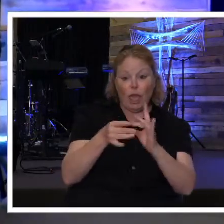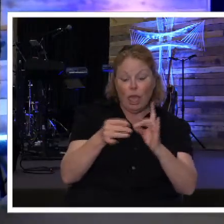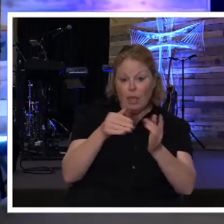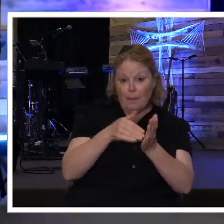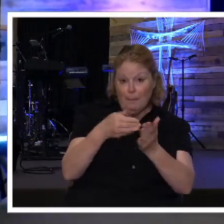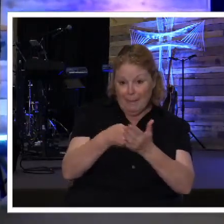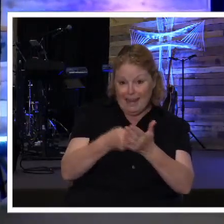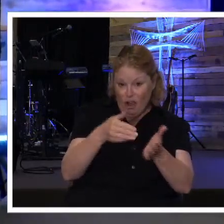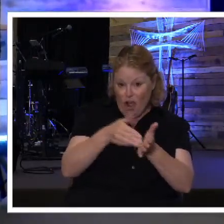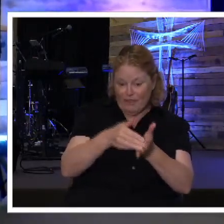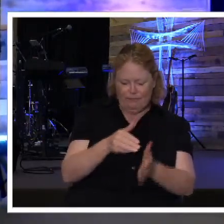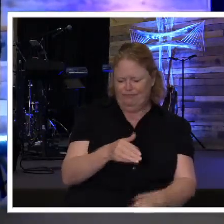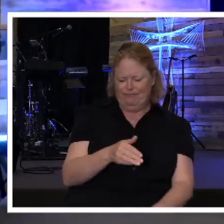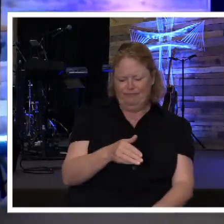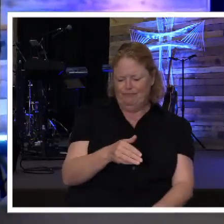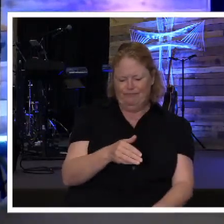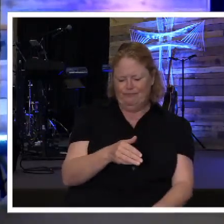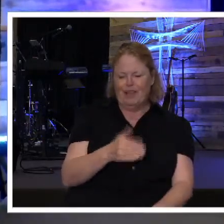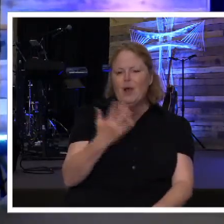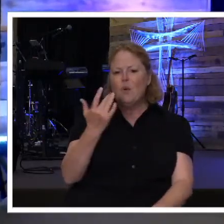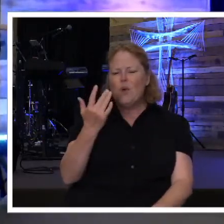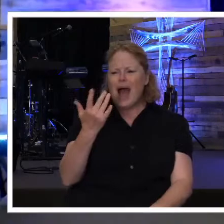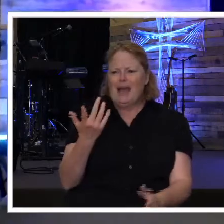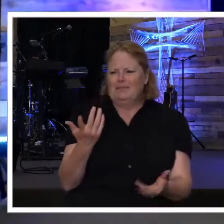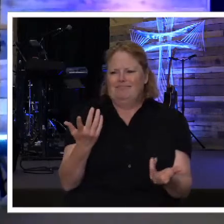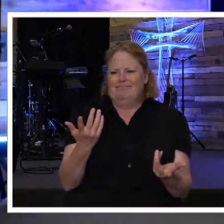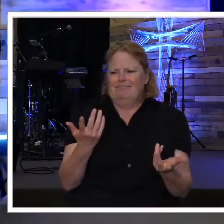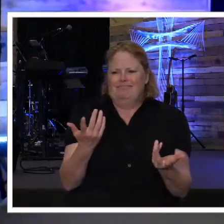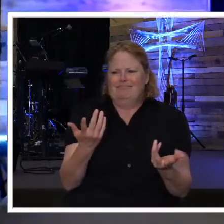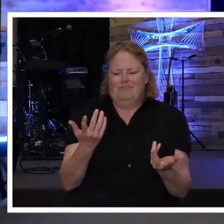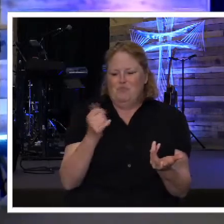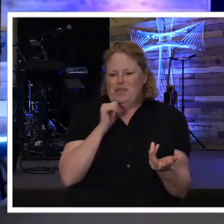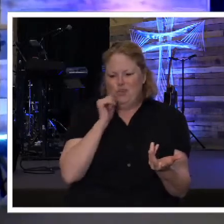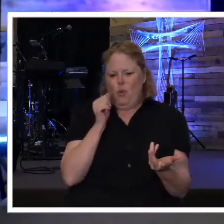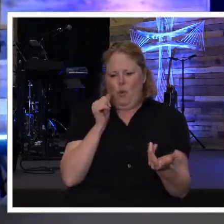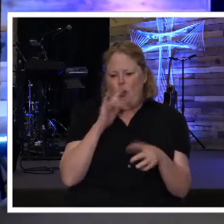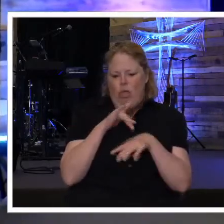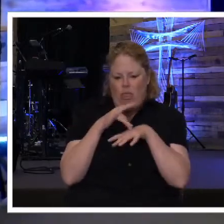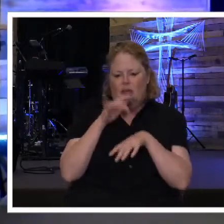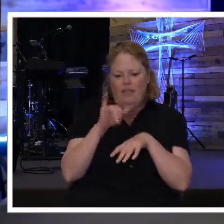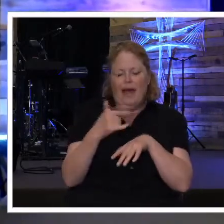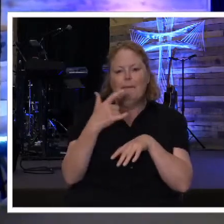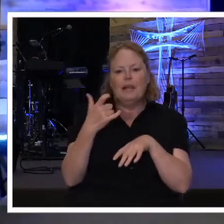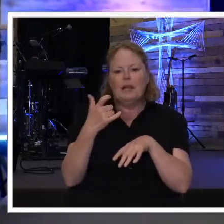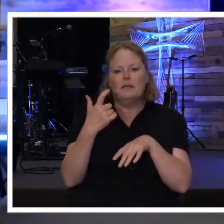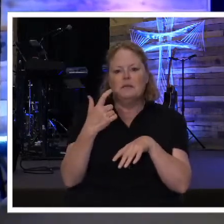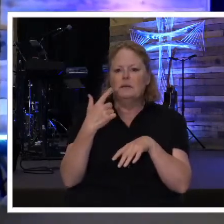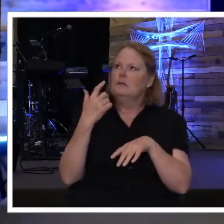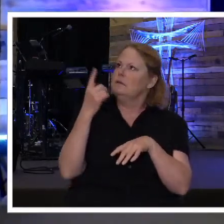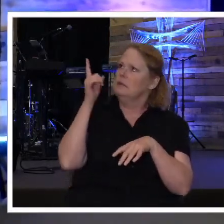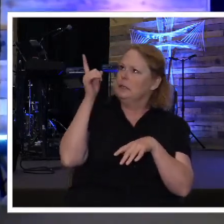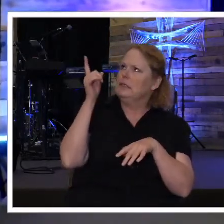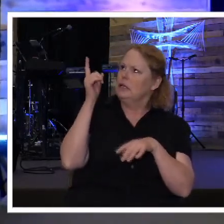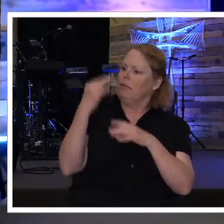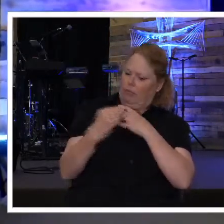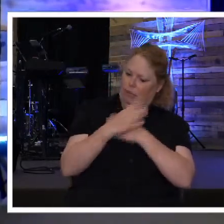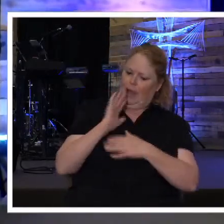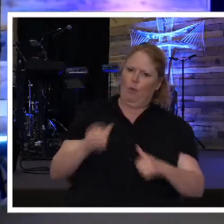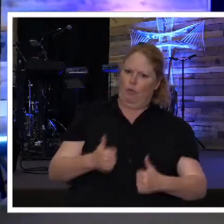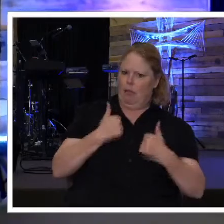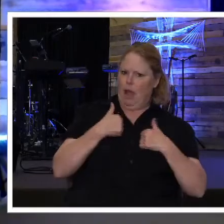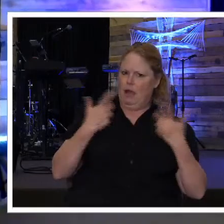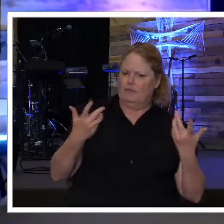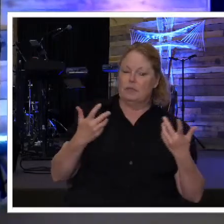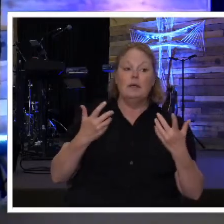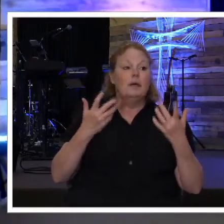very often because it's not something that we focus on, because we recognize how God works in our lives. But